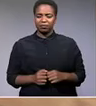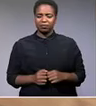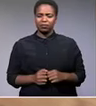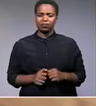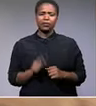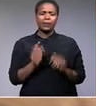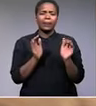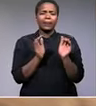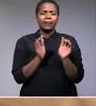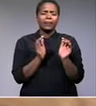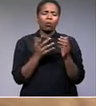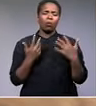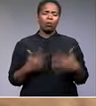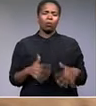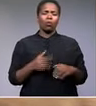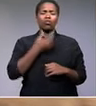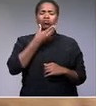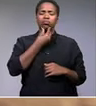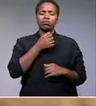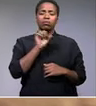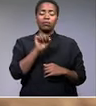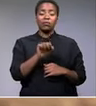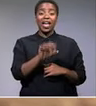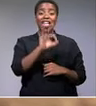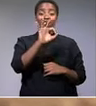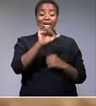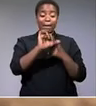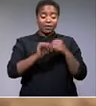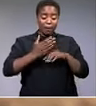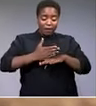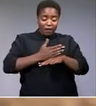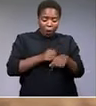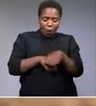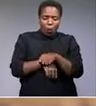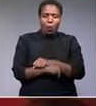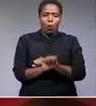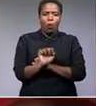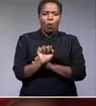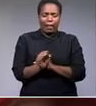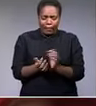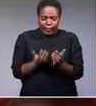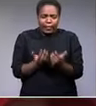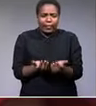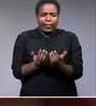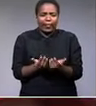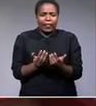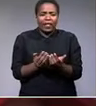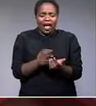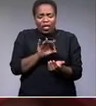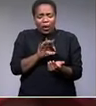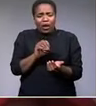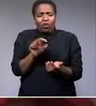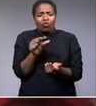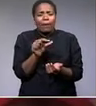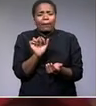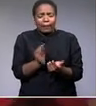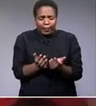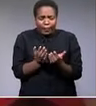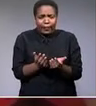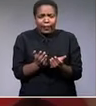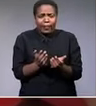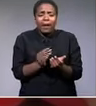She's a Christmas miracle. Born 3 months before time and weighing only 300 grams, that's smaller